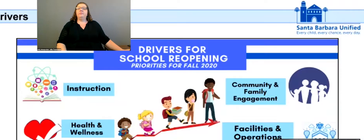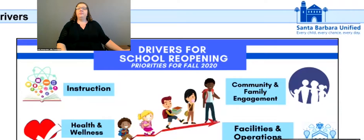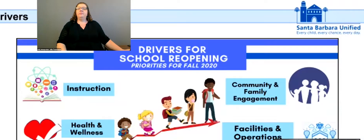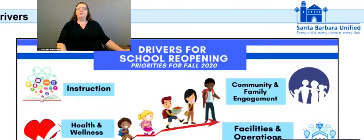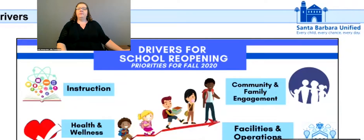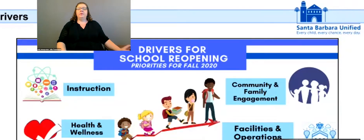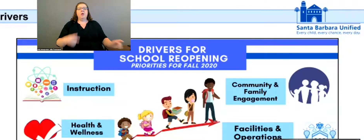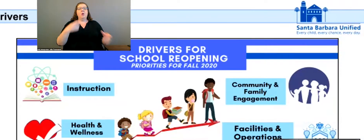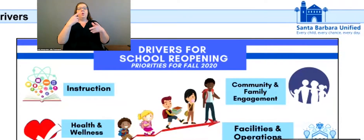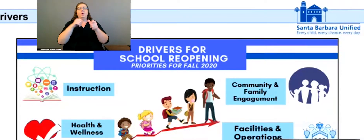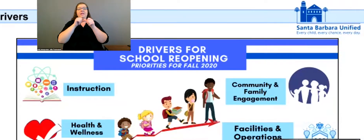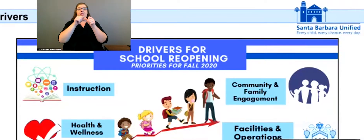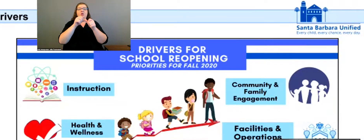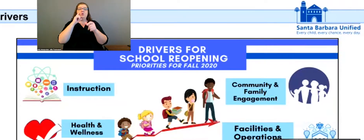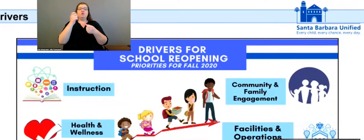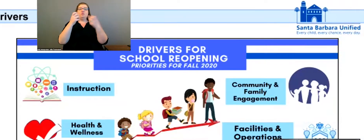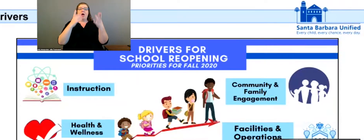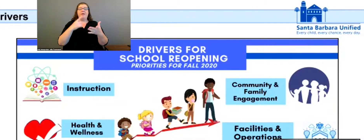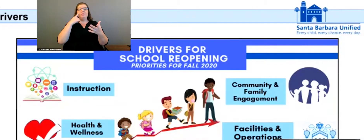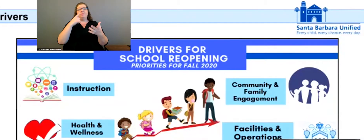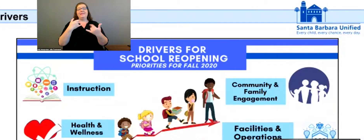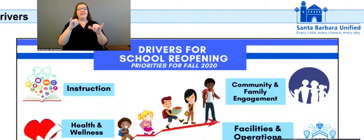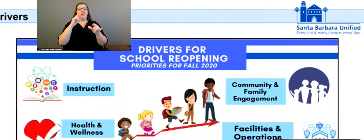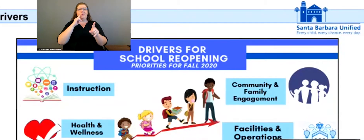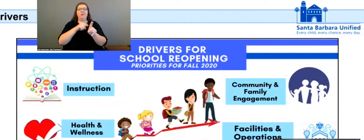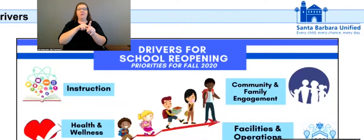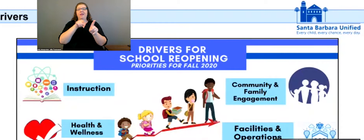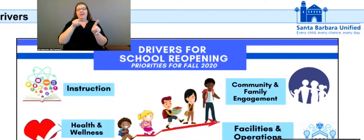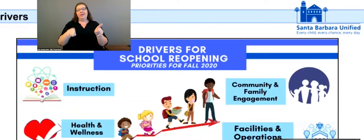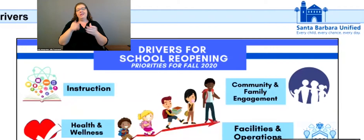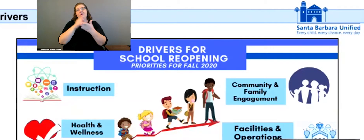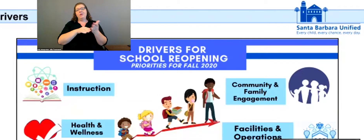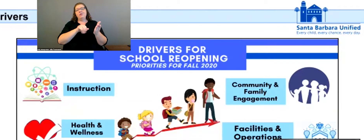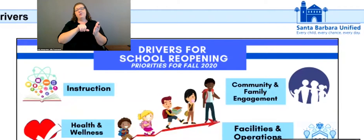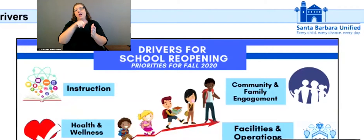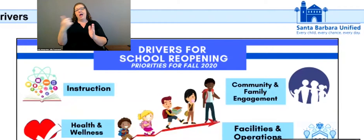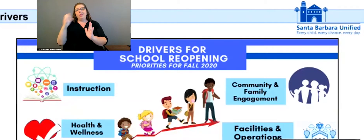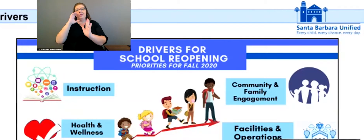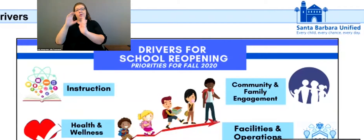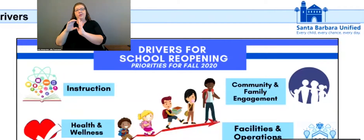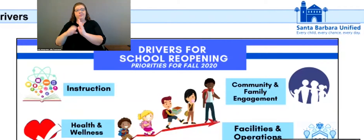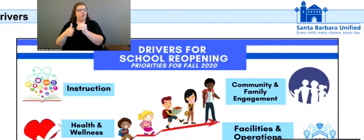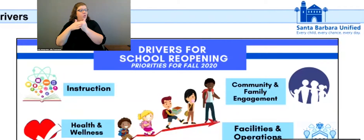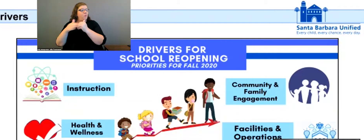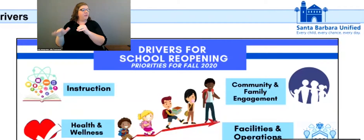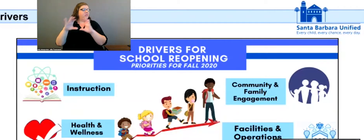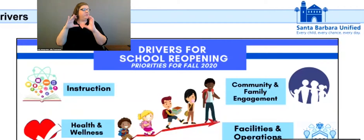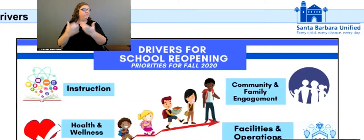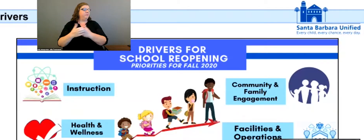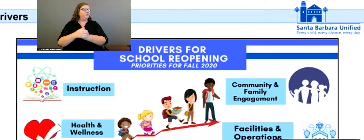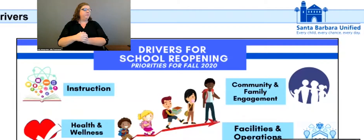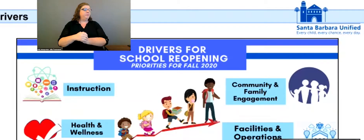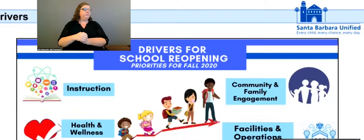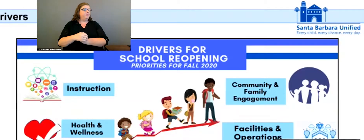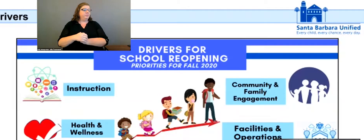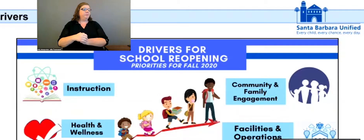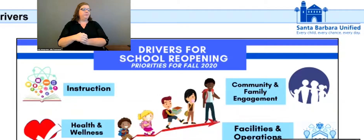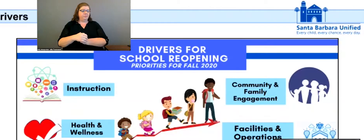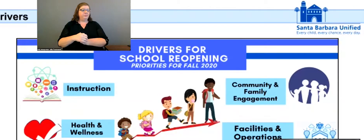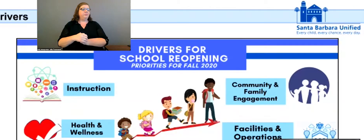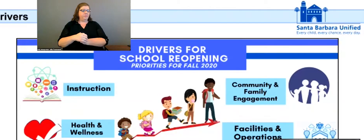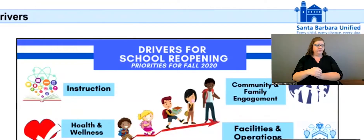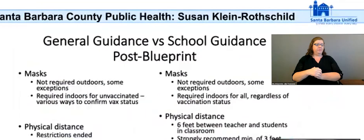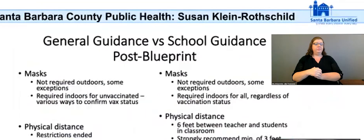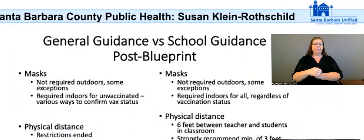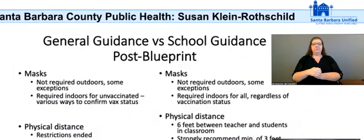away from this, but you'll recognize that some of these have moved into our other infographic for the rest of the core work we'll continue to do. Next